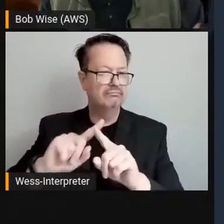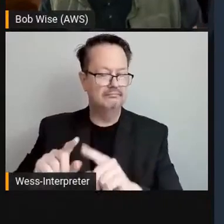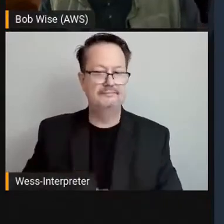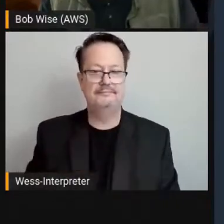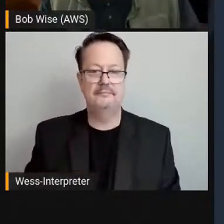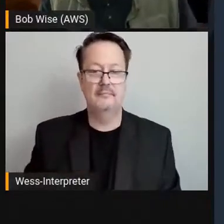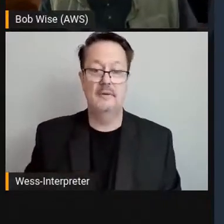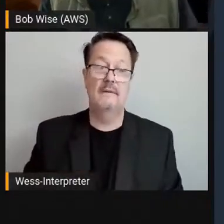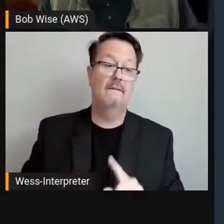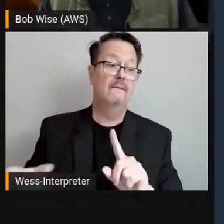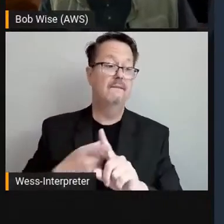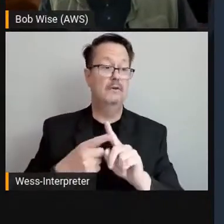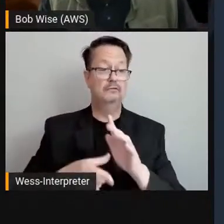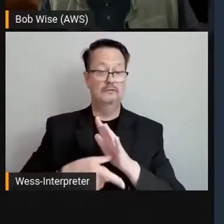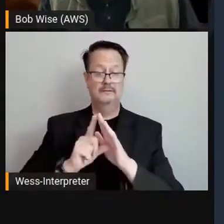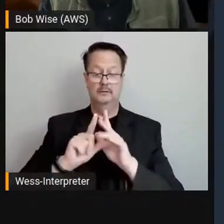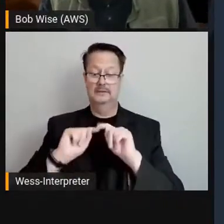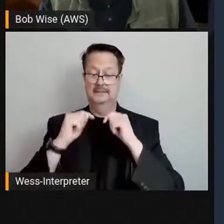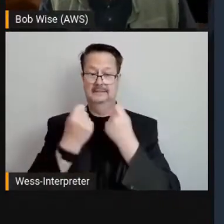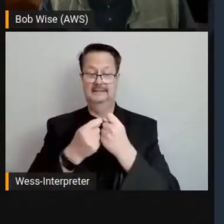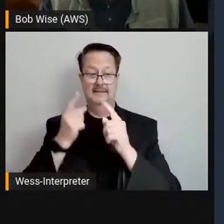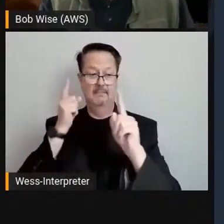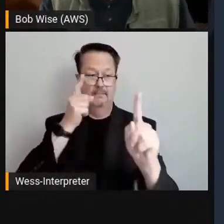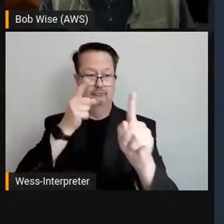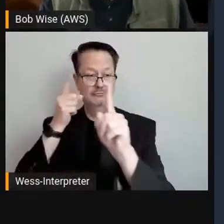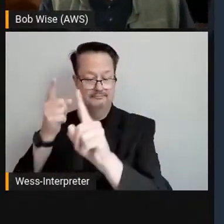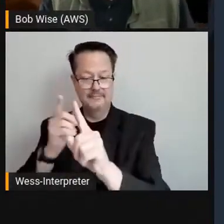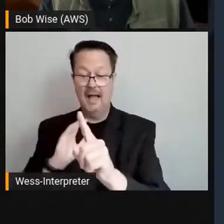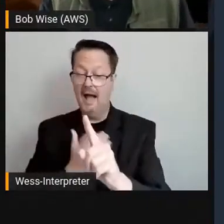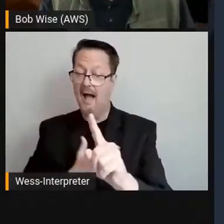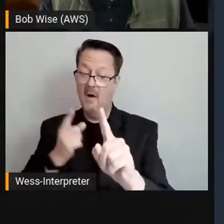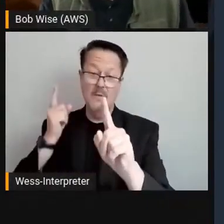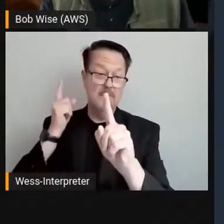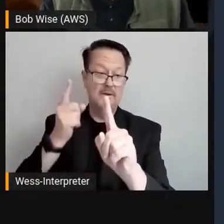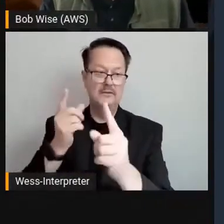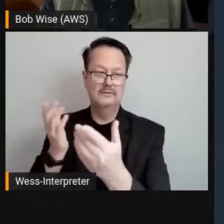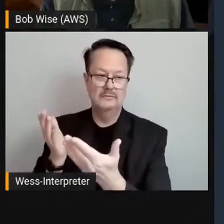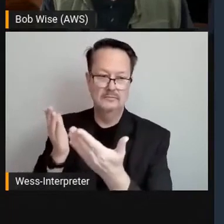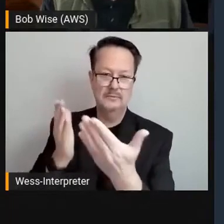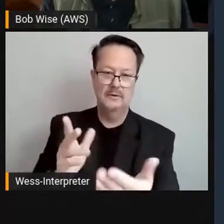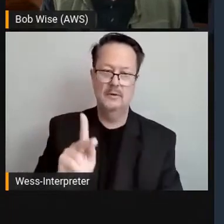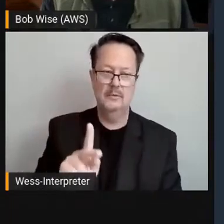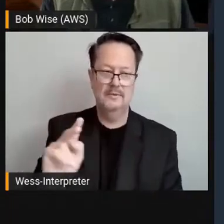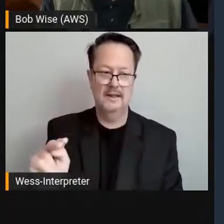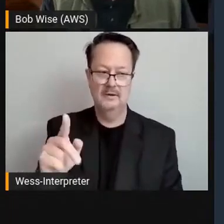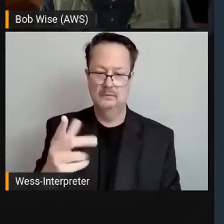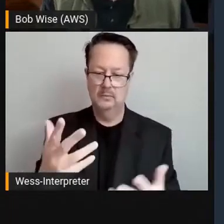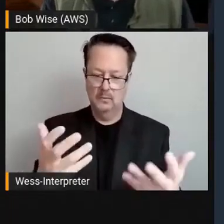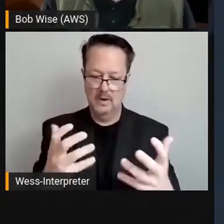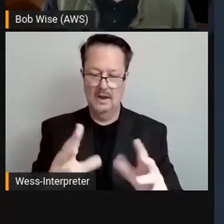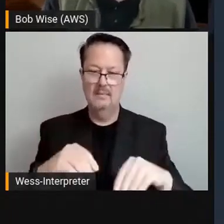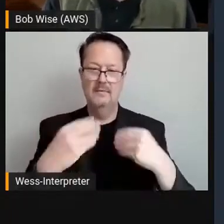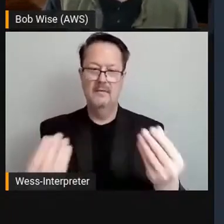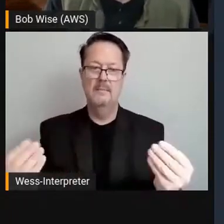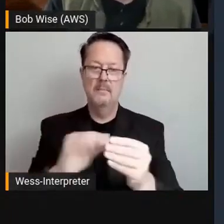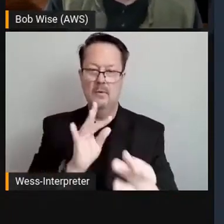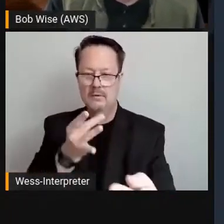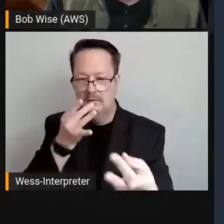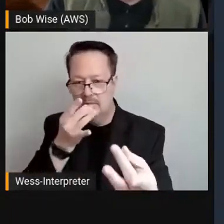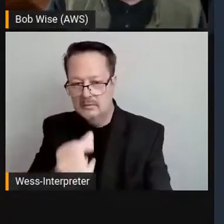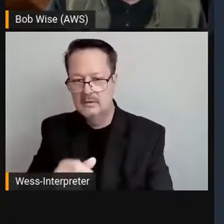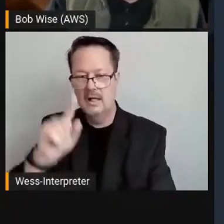Let's start with reviewing our team mission. Our mission is to bring you the Kubernetes you want while delivering better efficiency with less